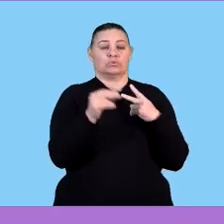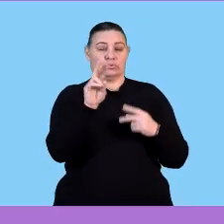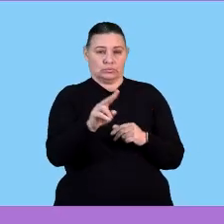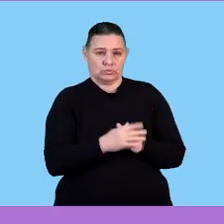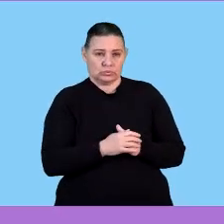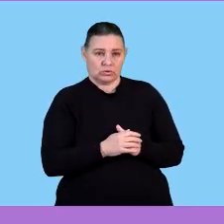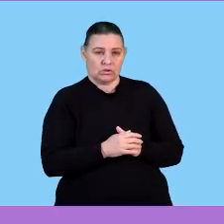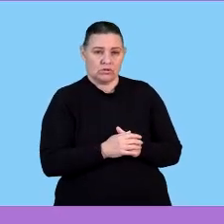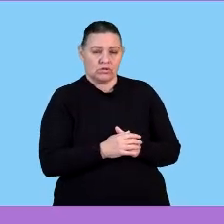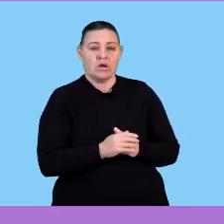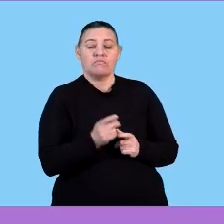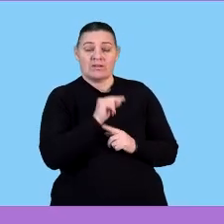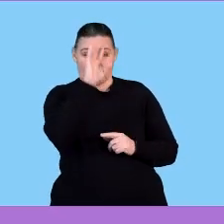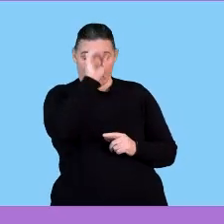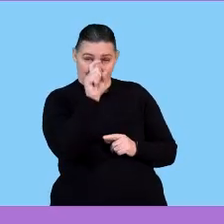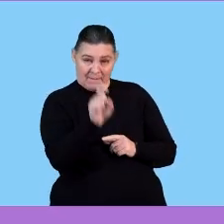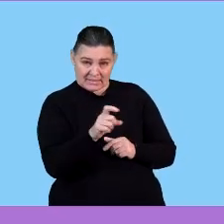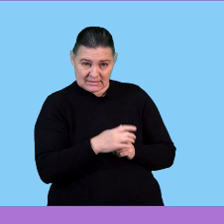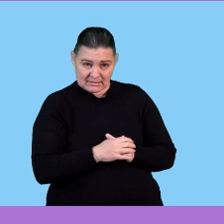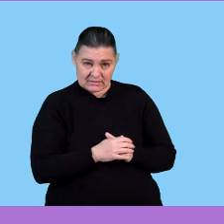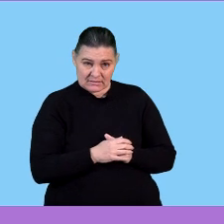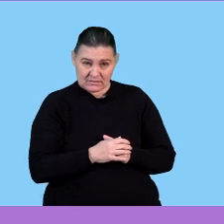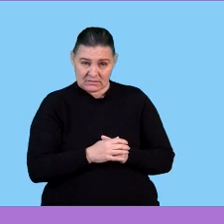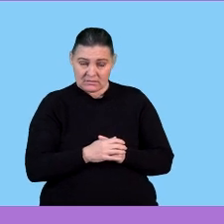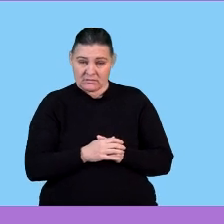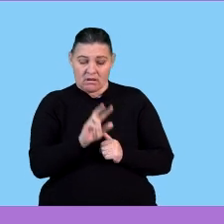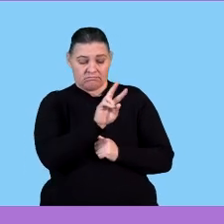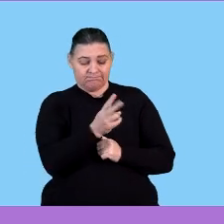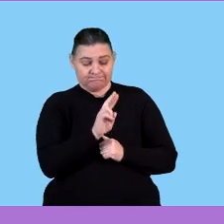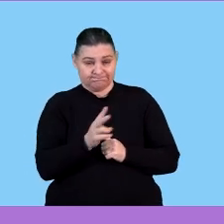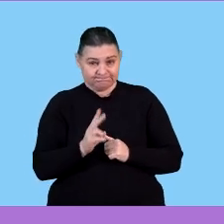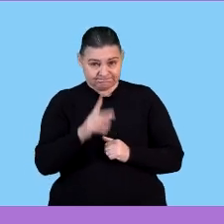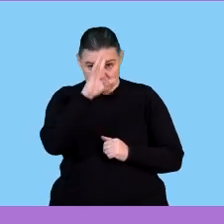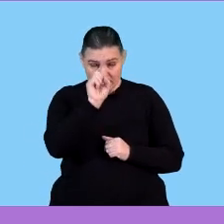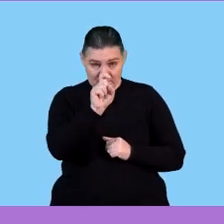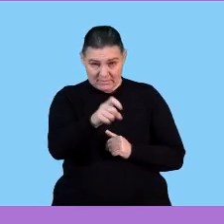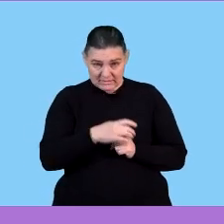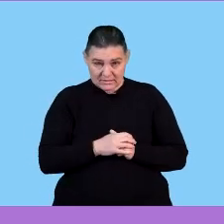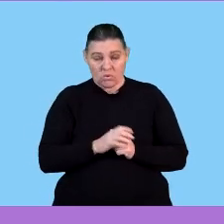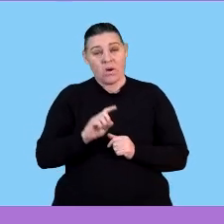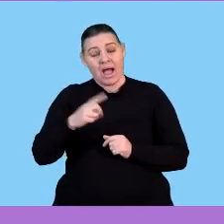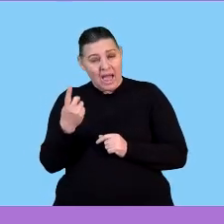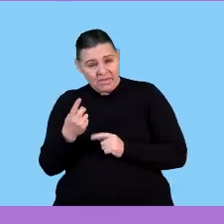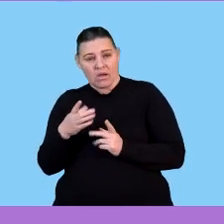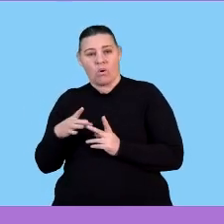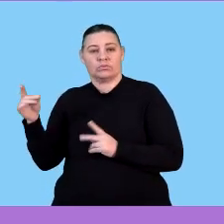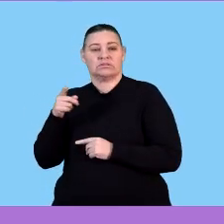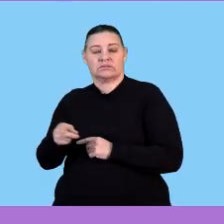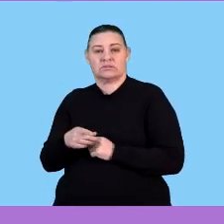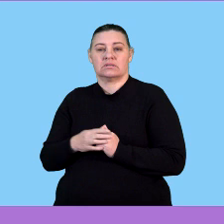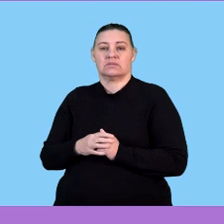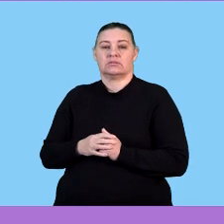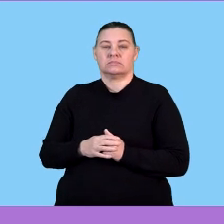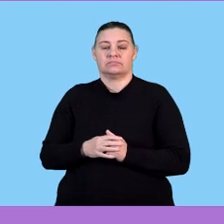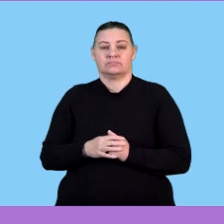here. The first is that where you've got to remember this. All right, those are the conversions that we remember. The other option that we can look at